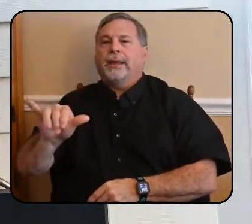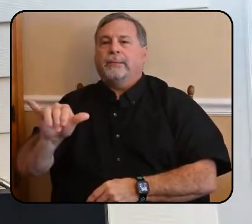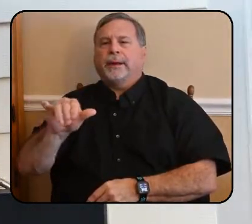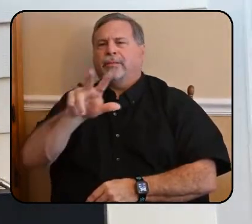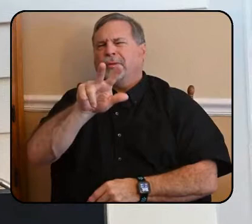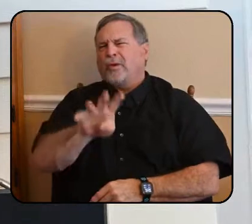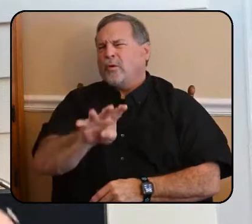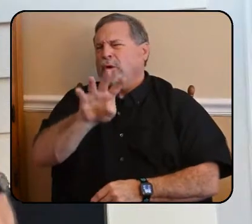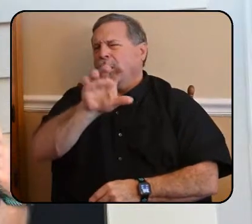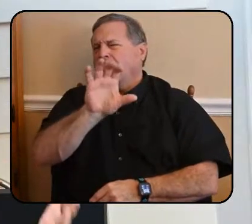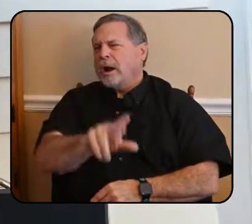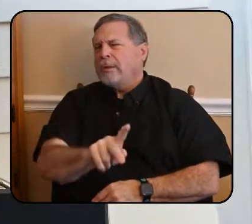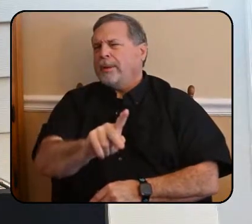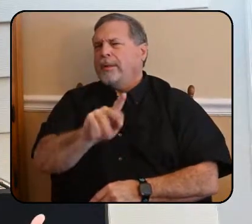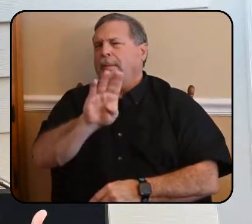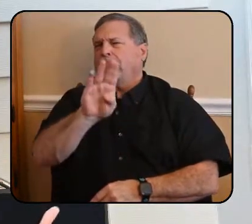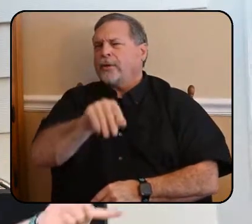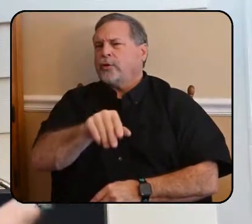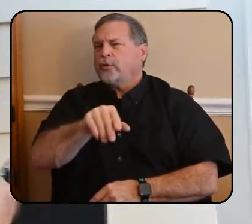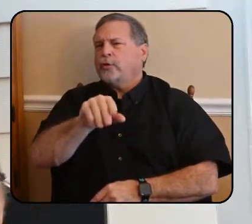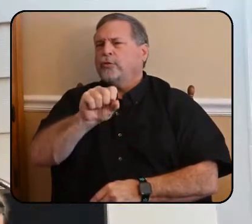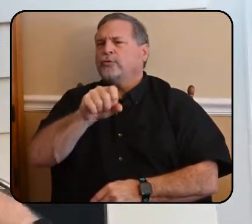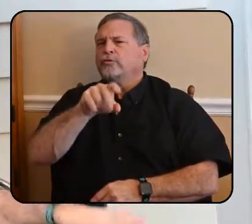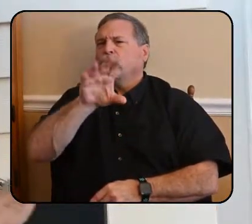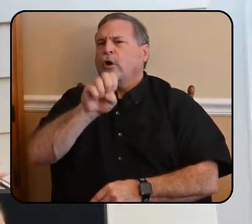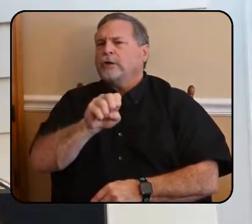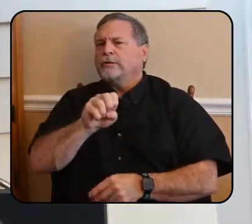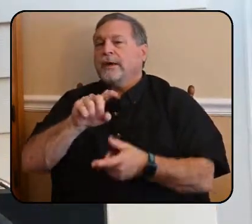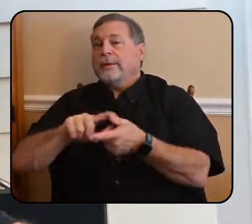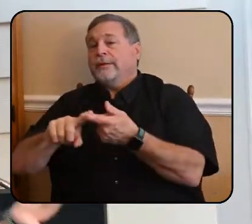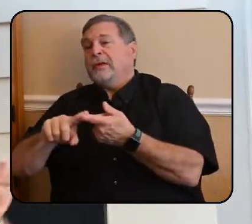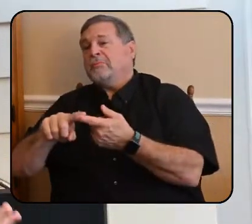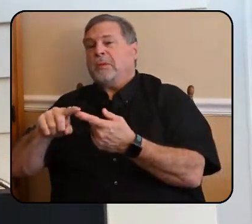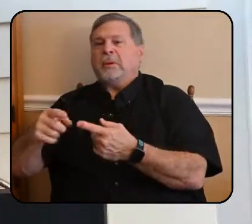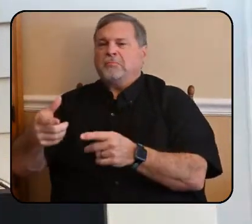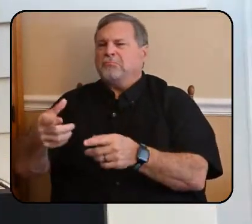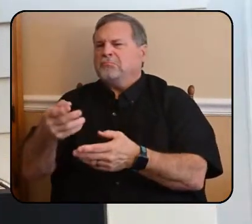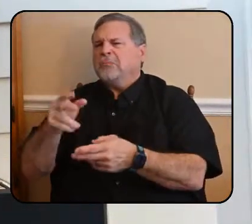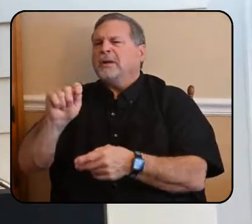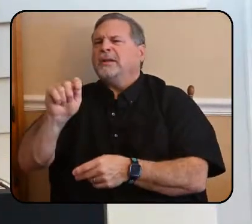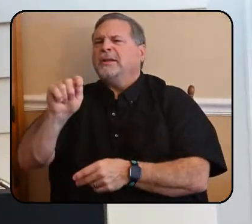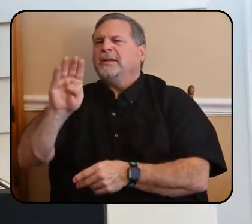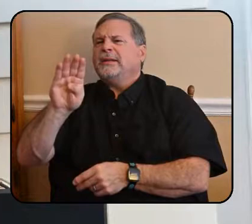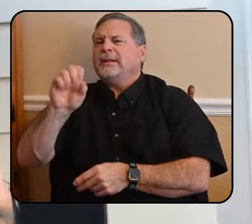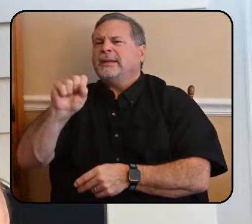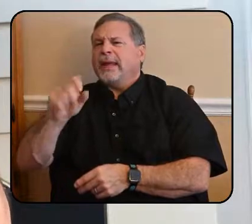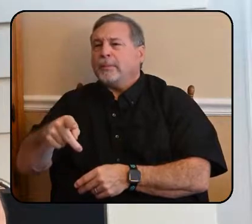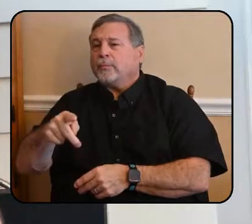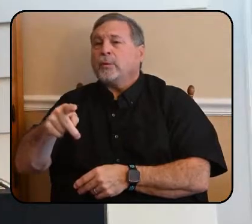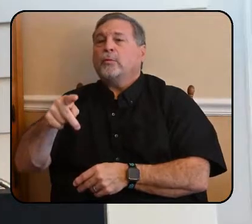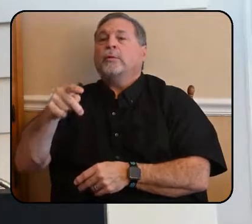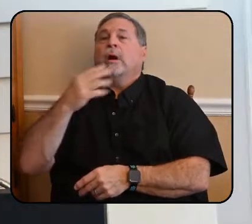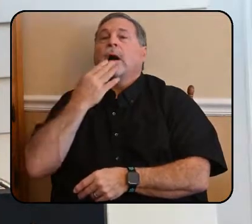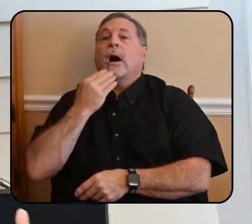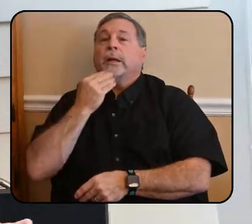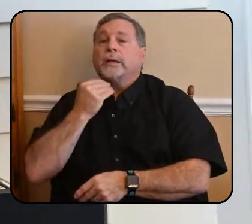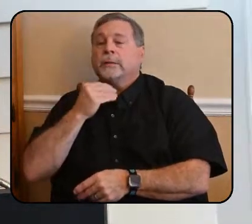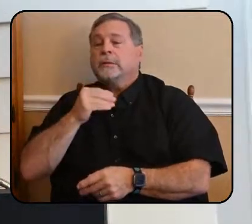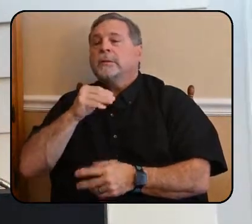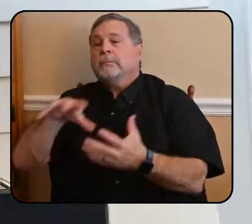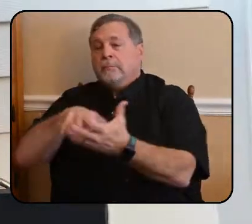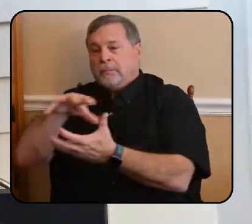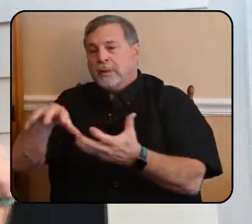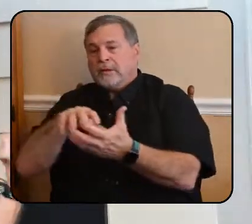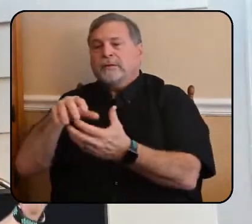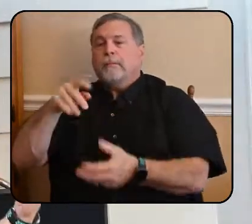a tablespoon of honey. We're going to mix all of those pork goodness into that